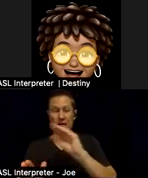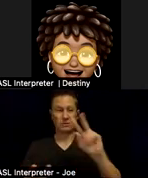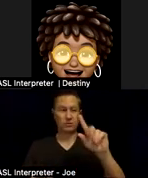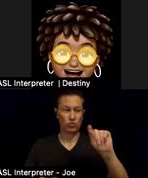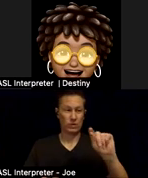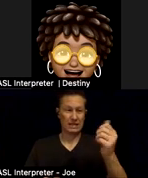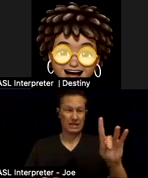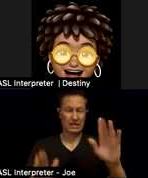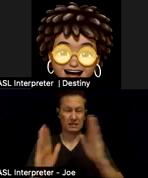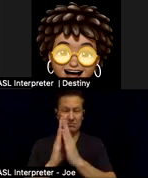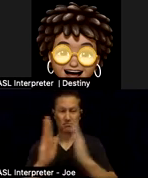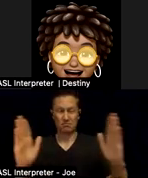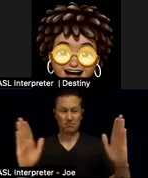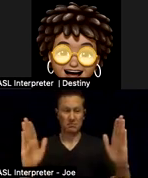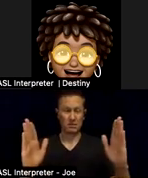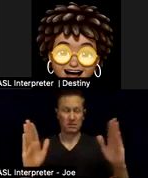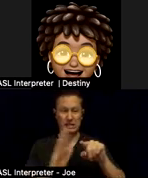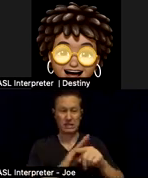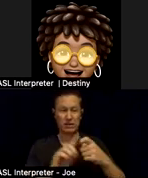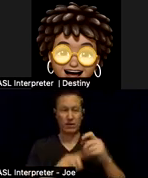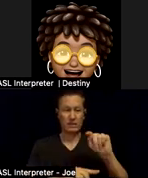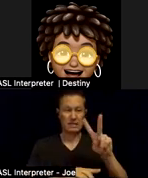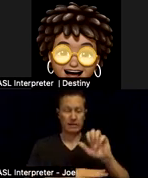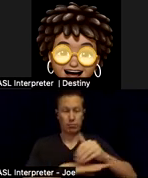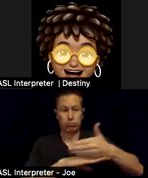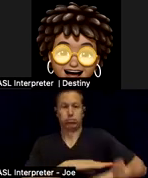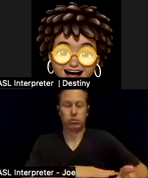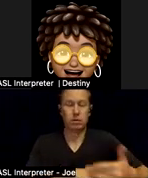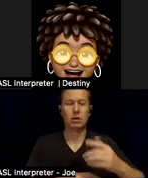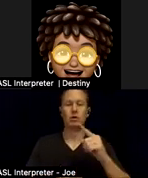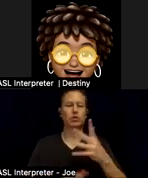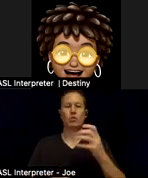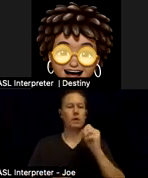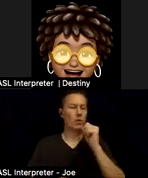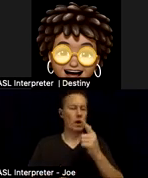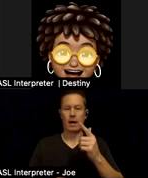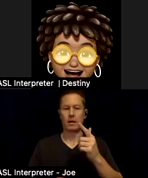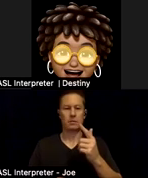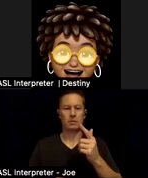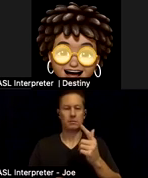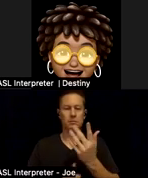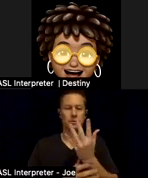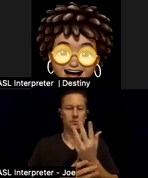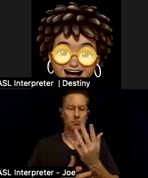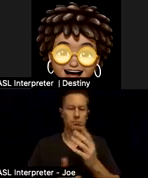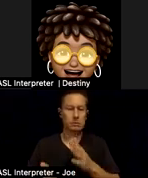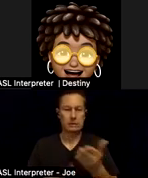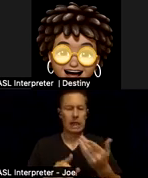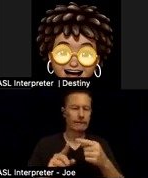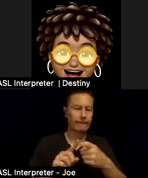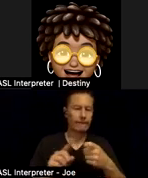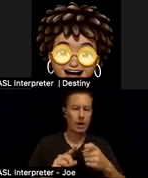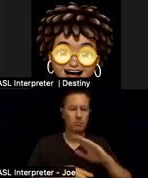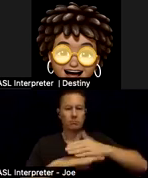can avoid, and eliminating any kind of death from children sitting in front of TVs or any accidents during earthquakes or children even pulling